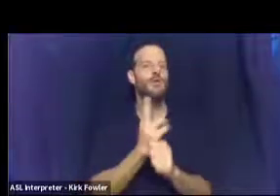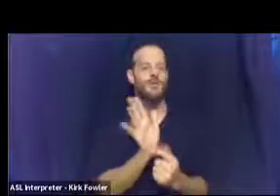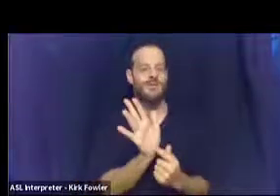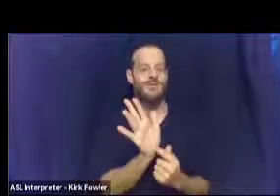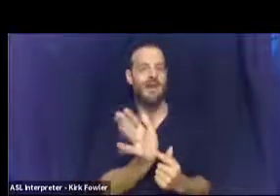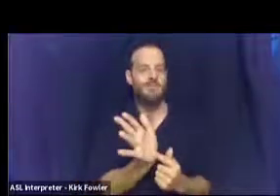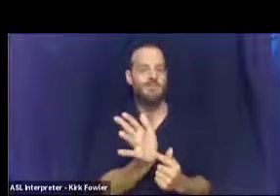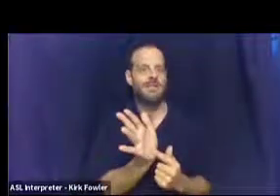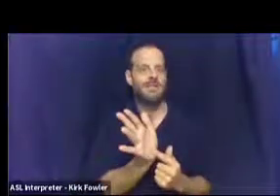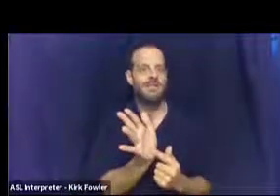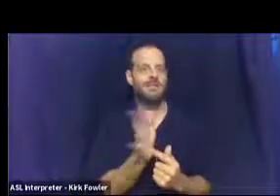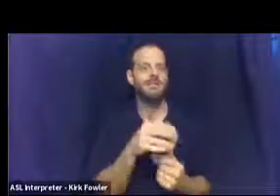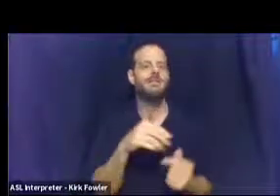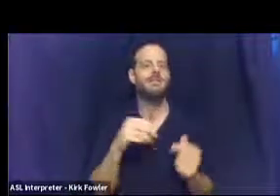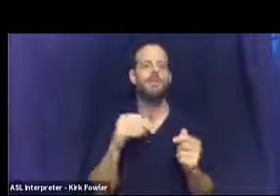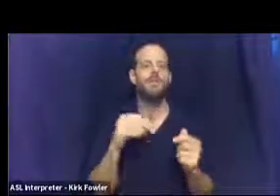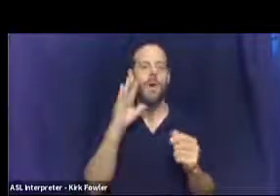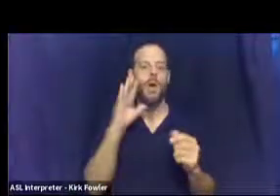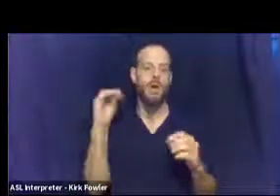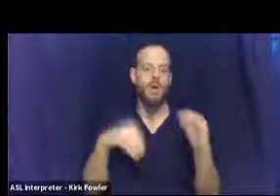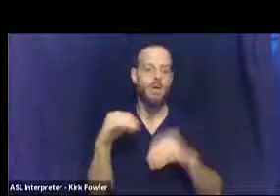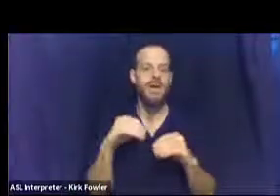very, very individualized in that sense.